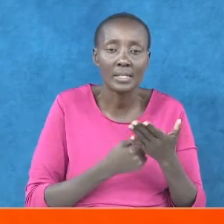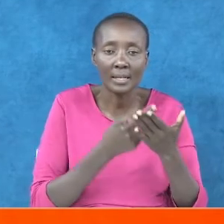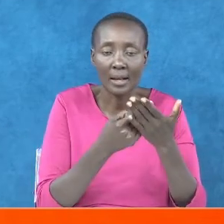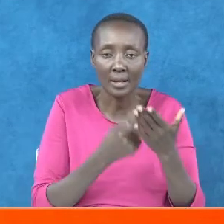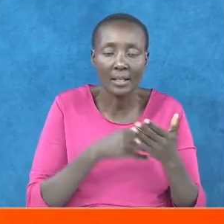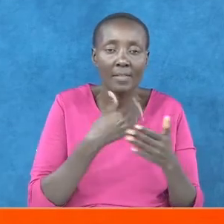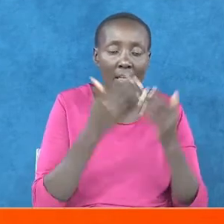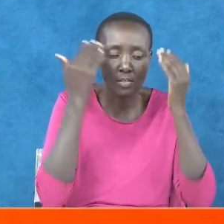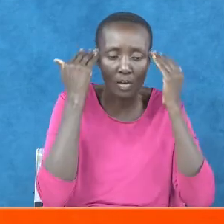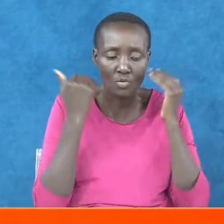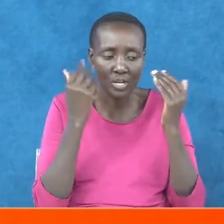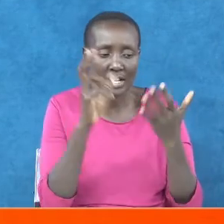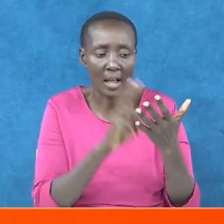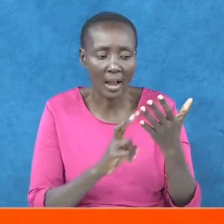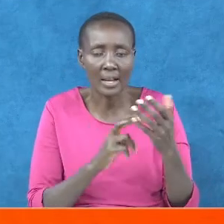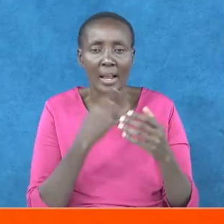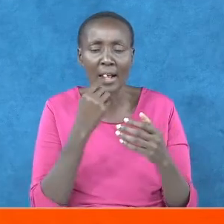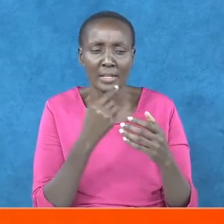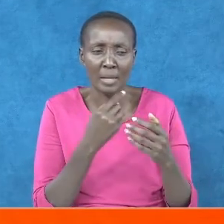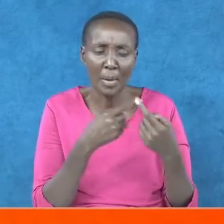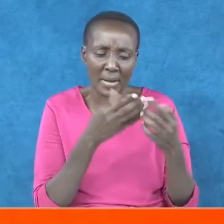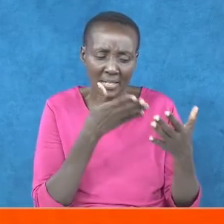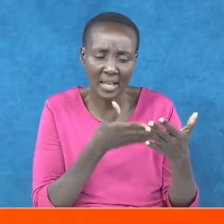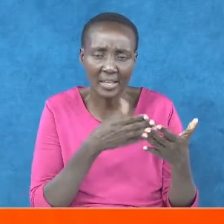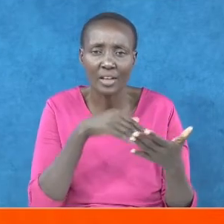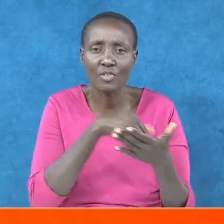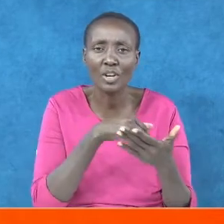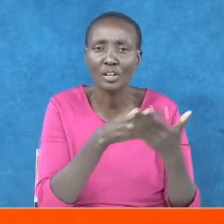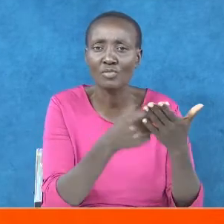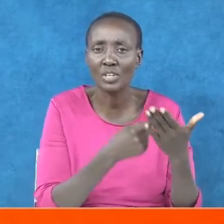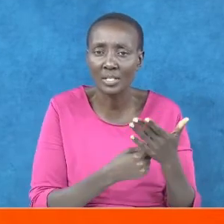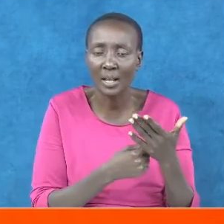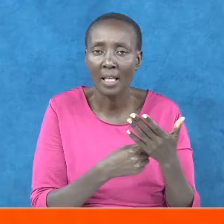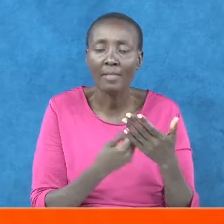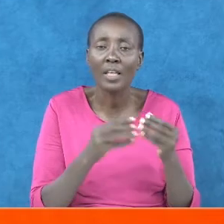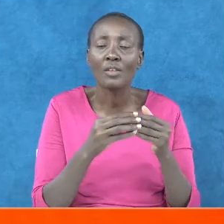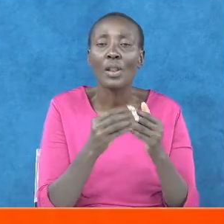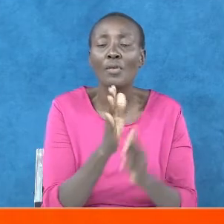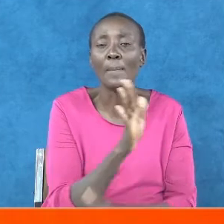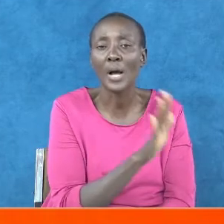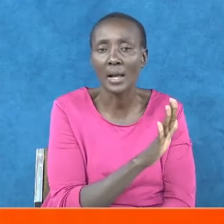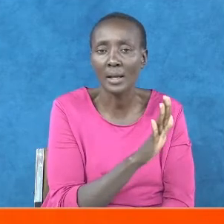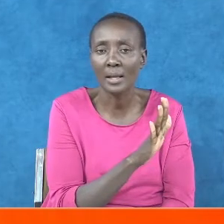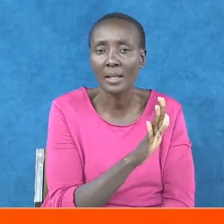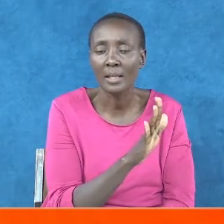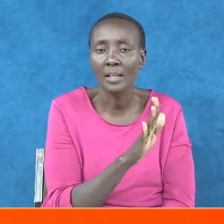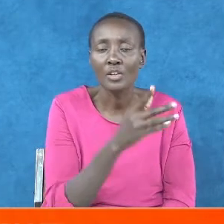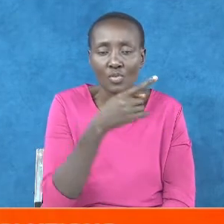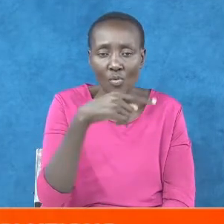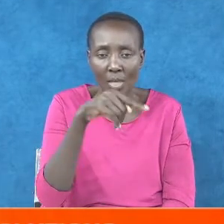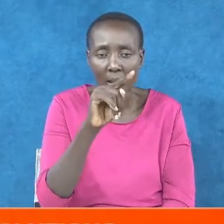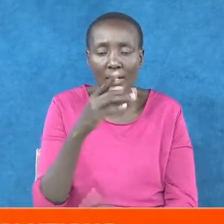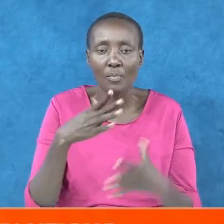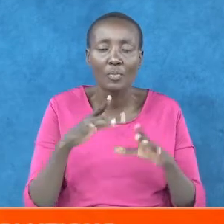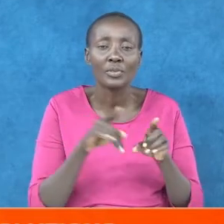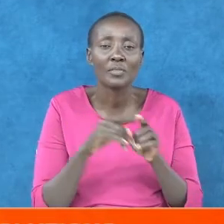arbitration, the court will look at the contract and say there's an arbitration clause over here and we will refer you to the appropriate arbitration channels